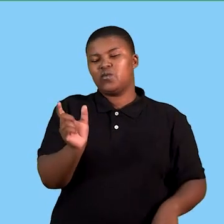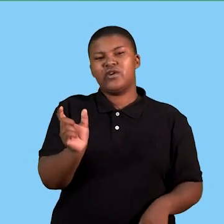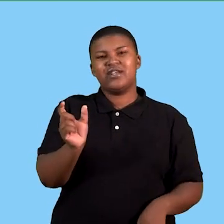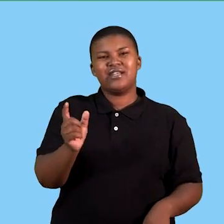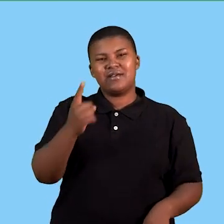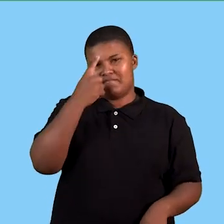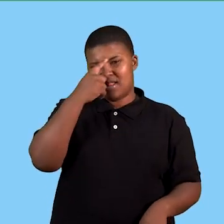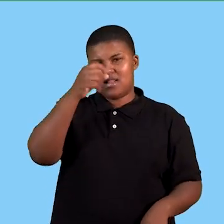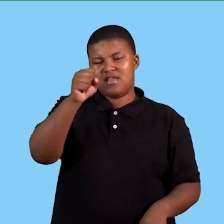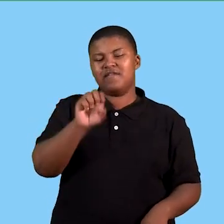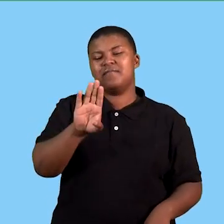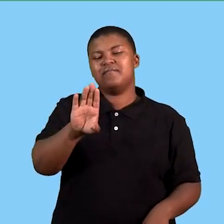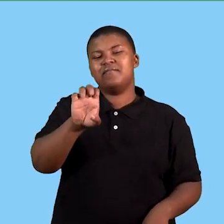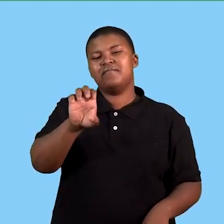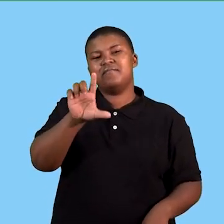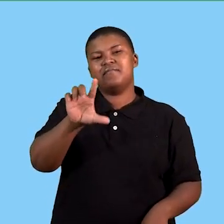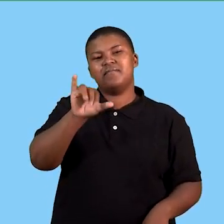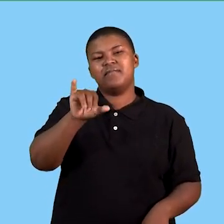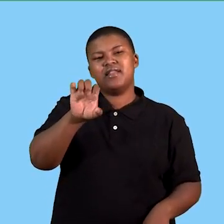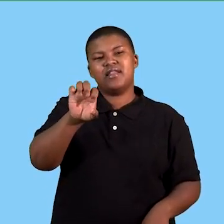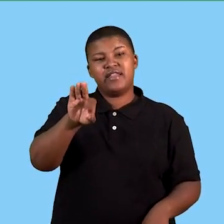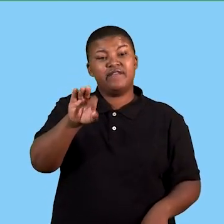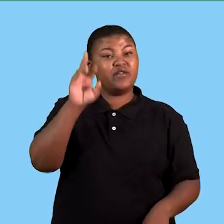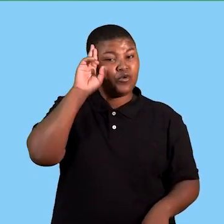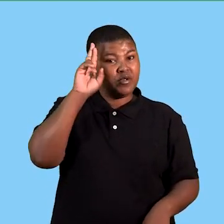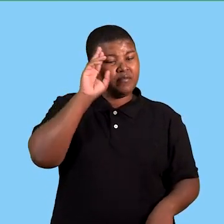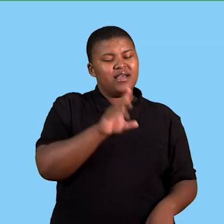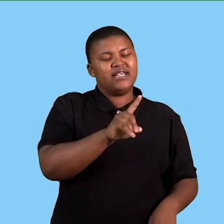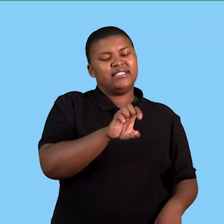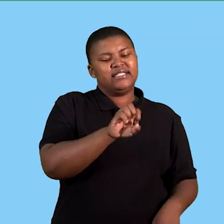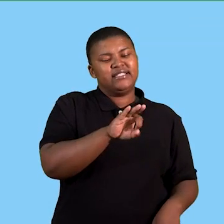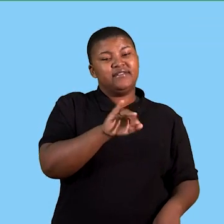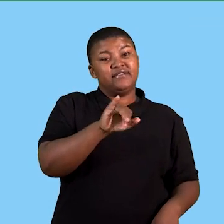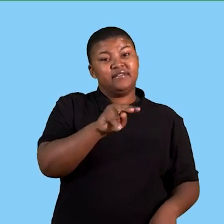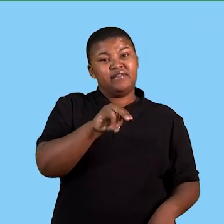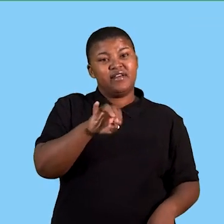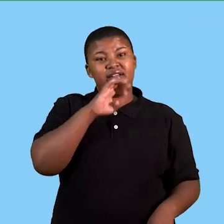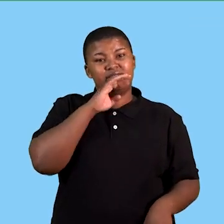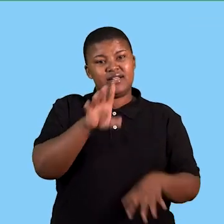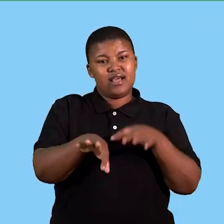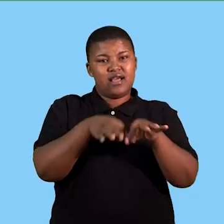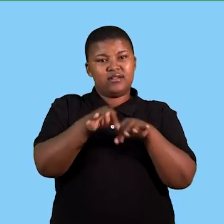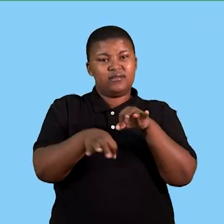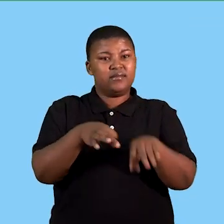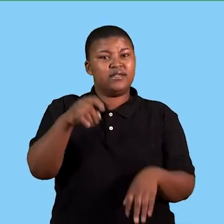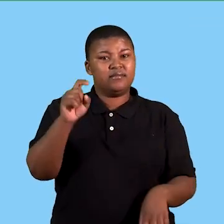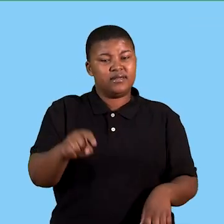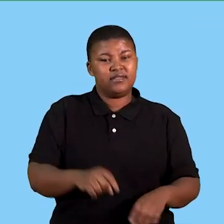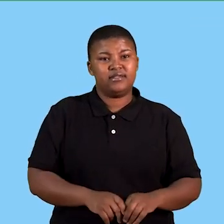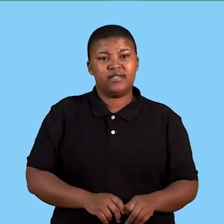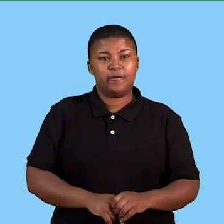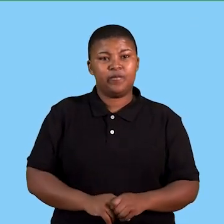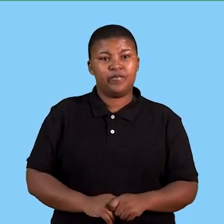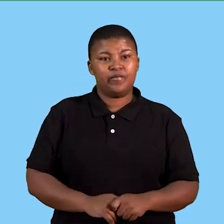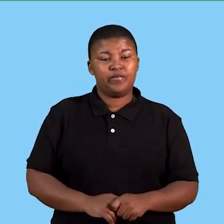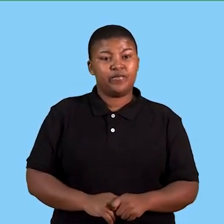term belief. So define means we have to discuss what the term means. And if we can